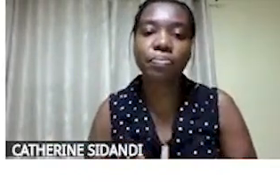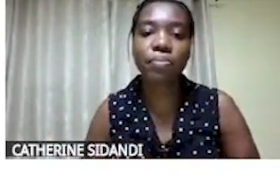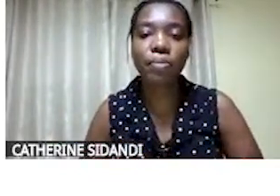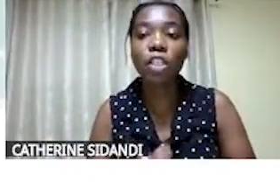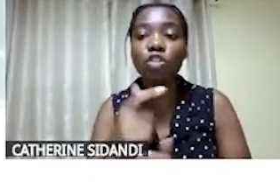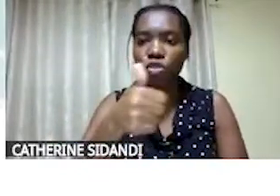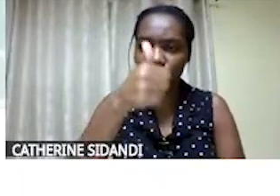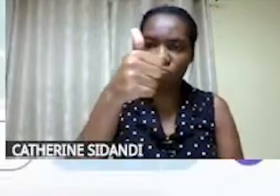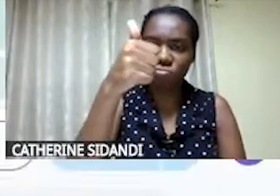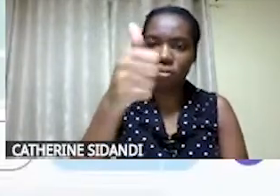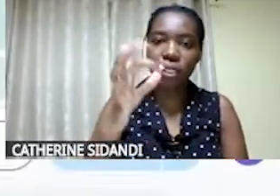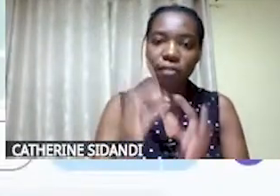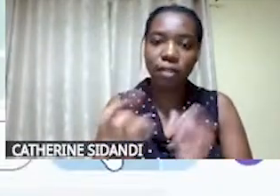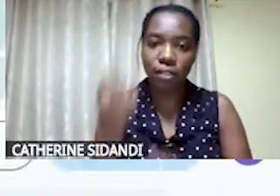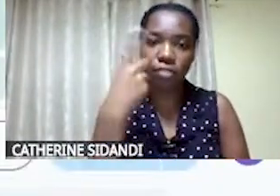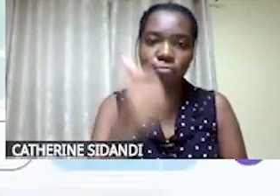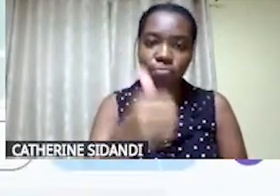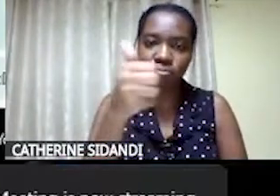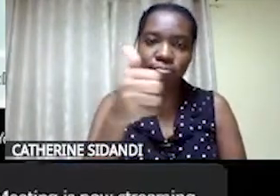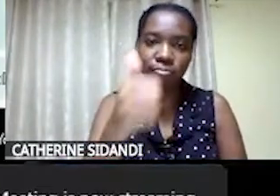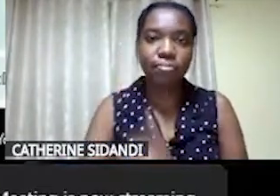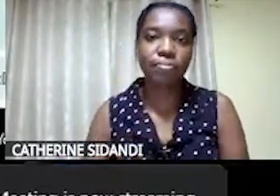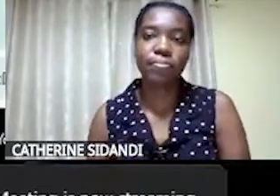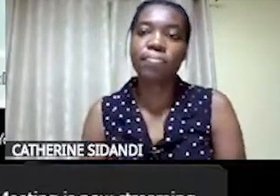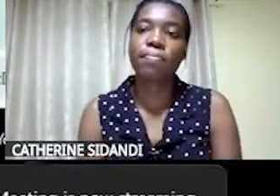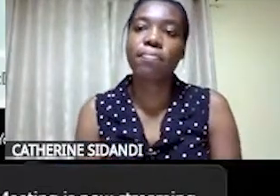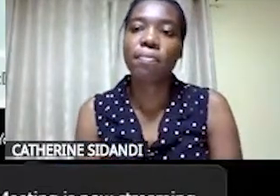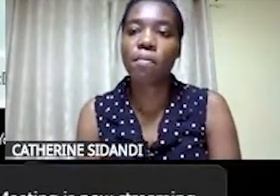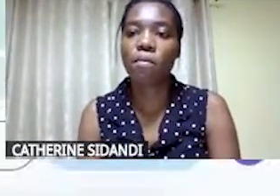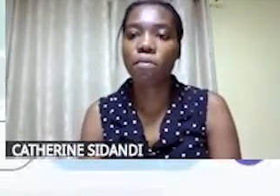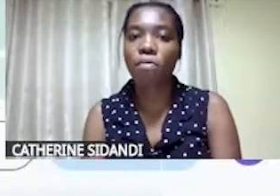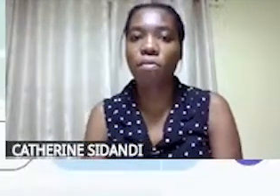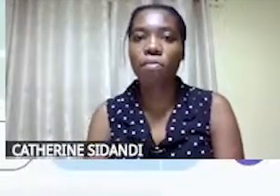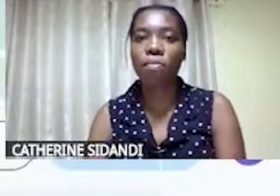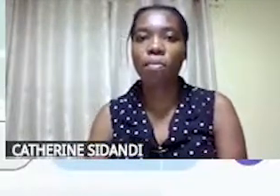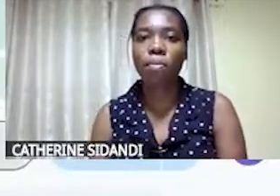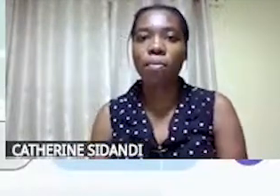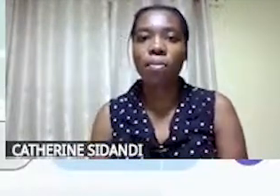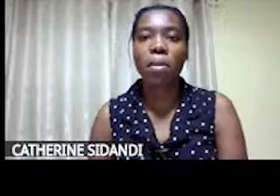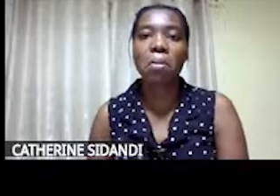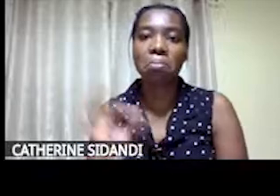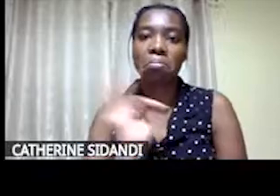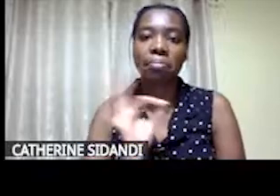together. Yes. Oh, great. Thank you.